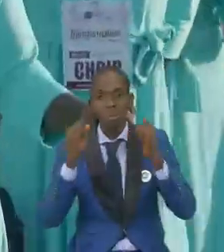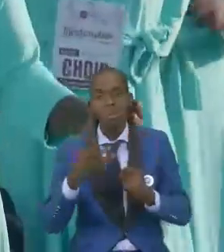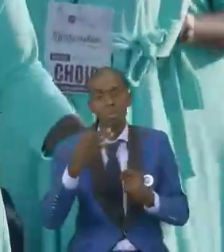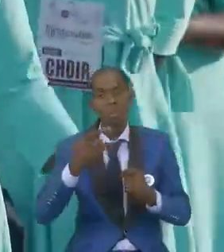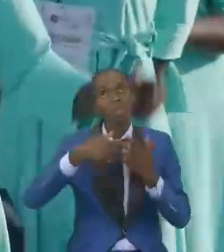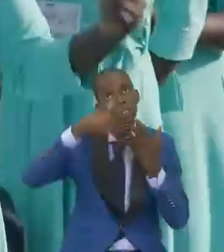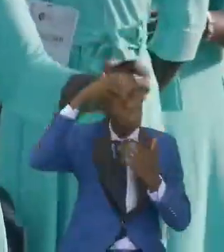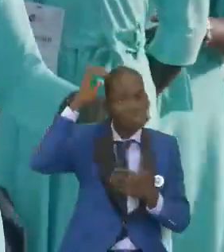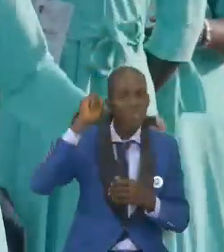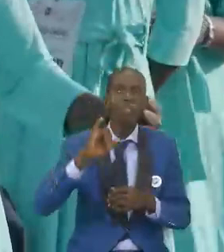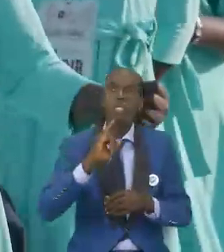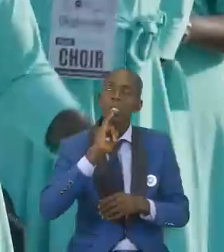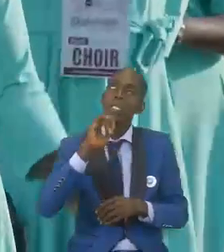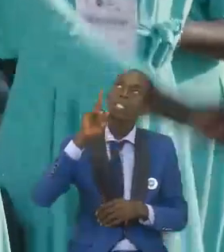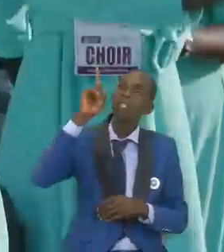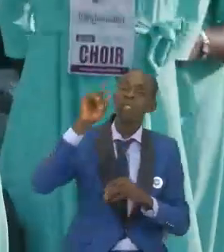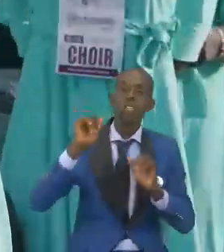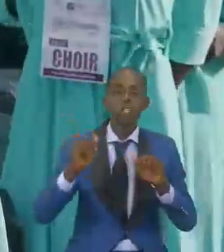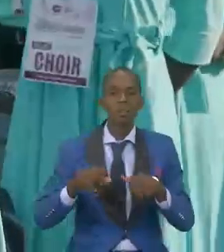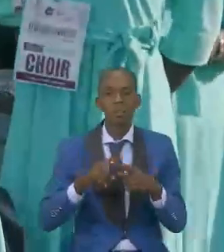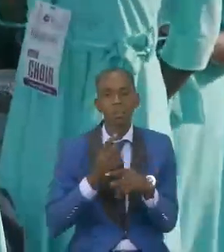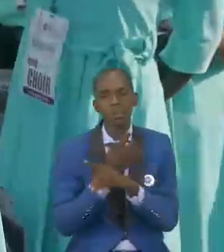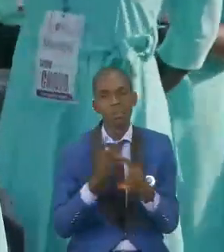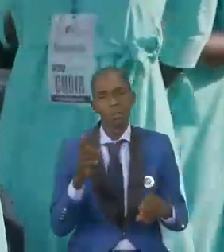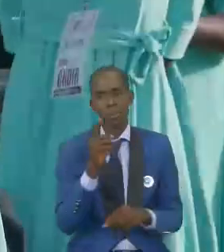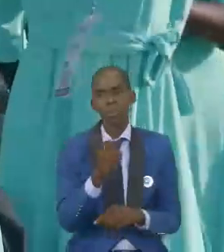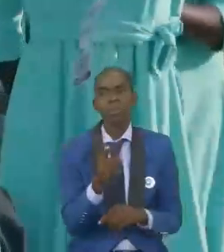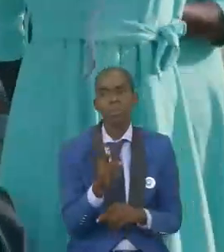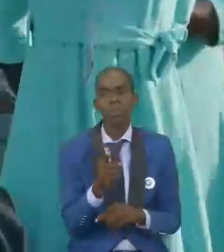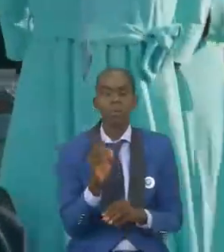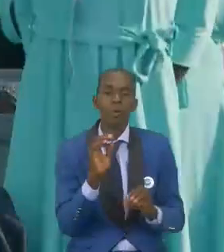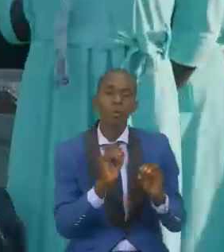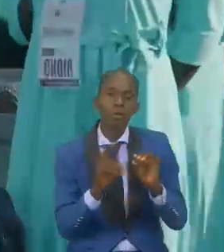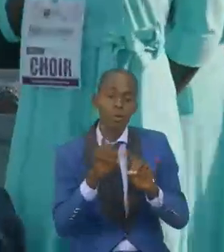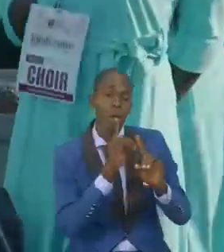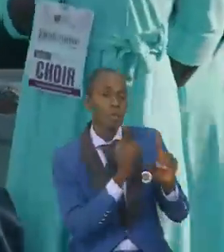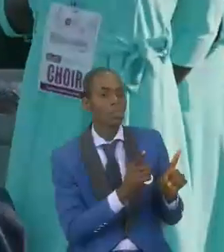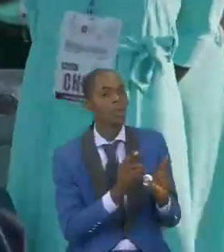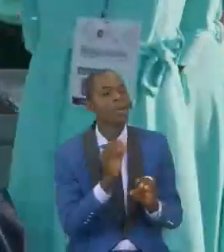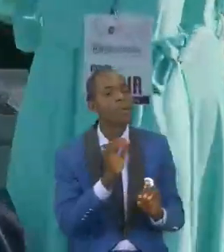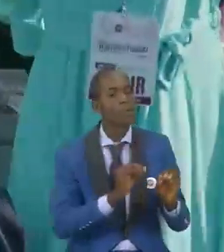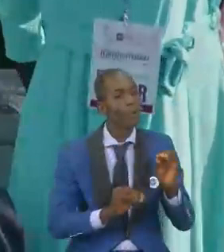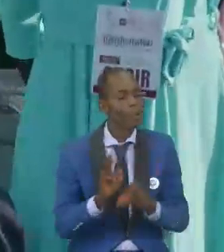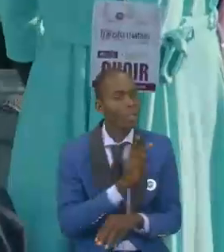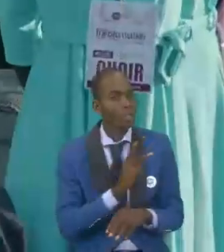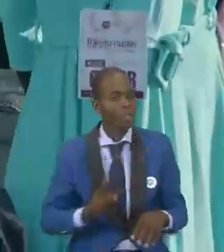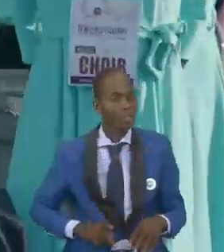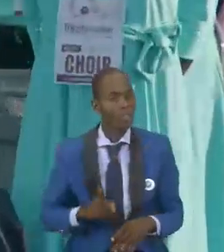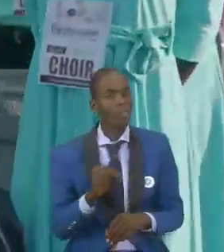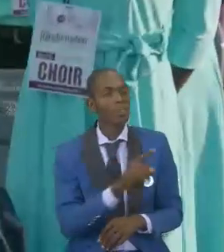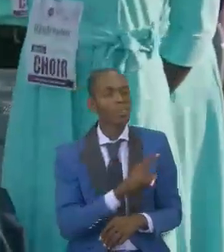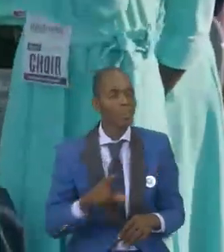he able to deliver you? O king, the Lord has